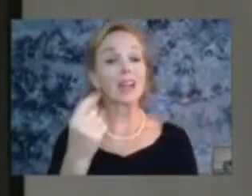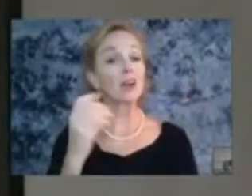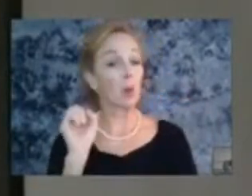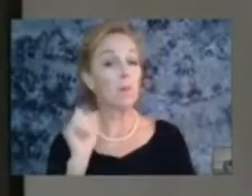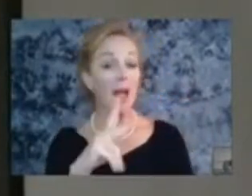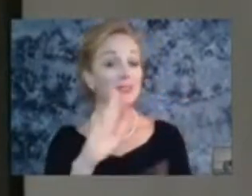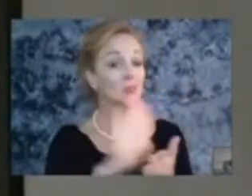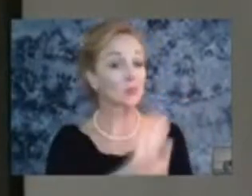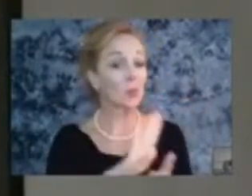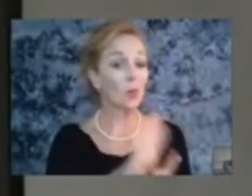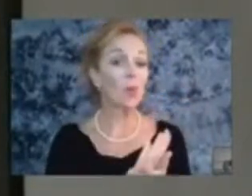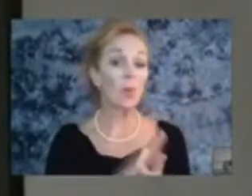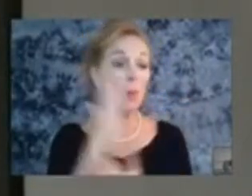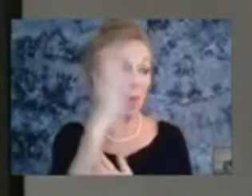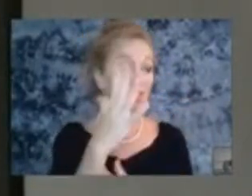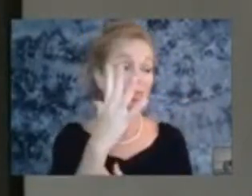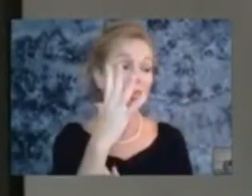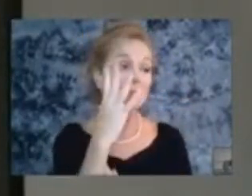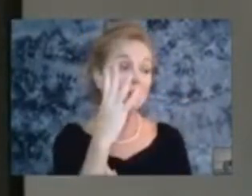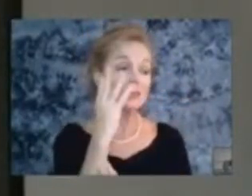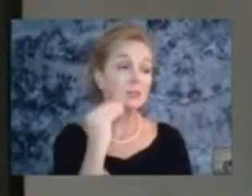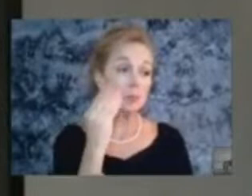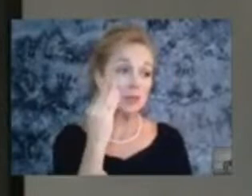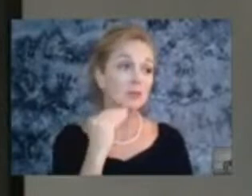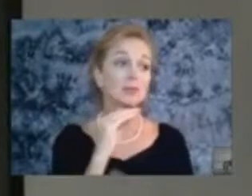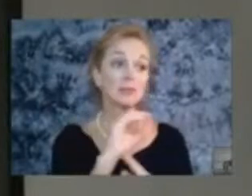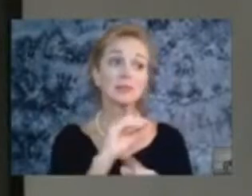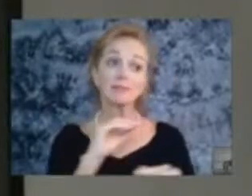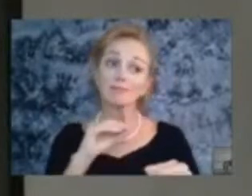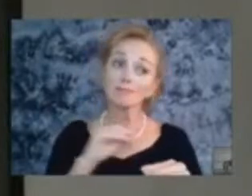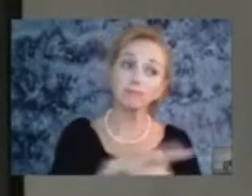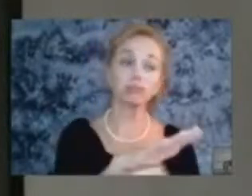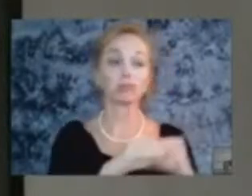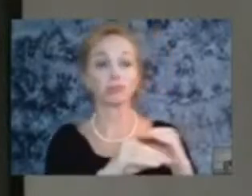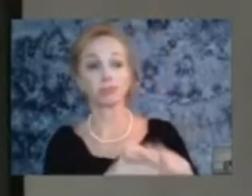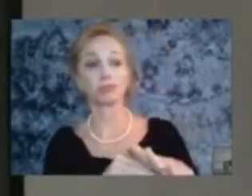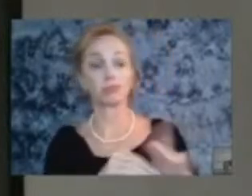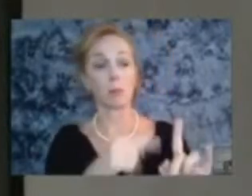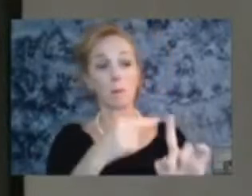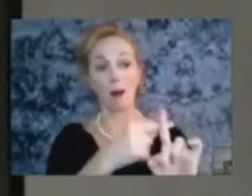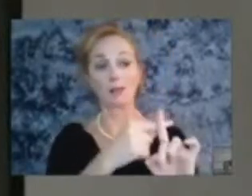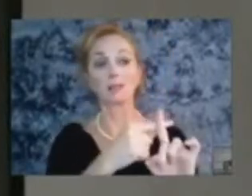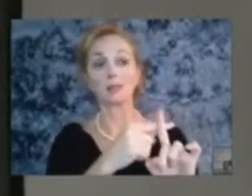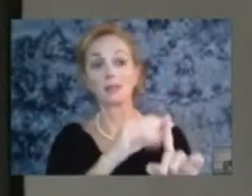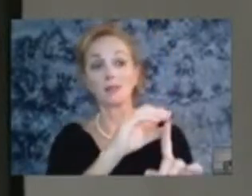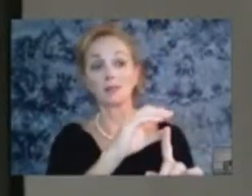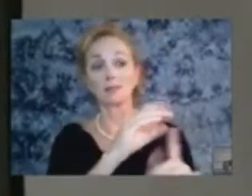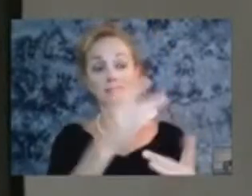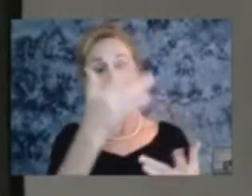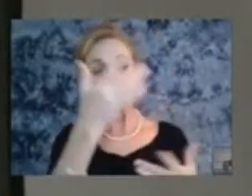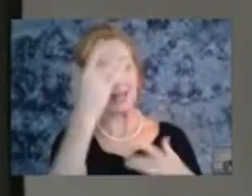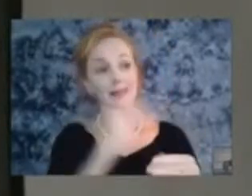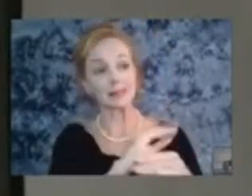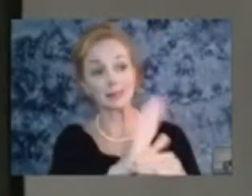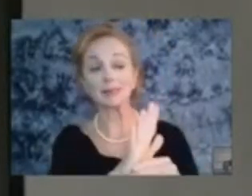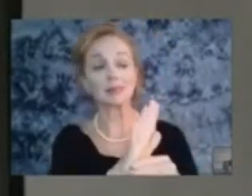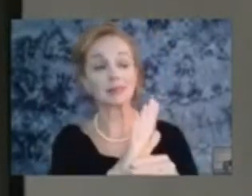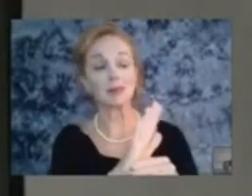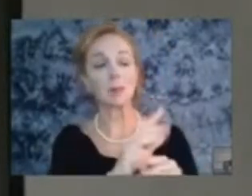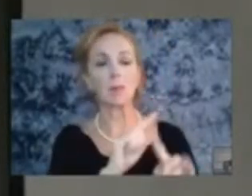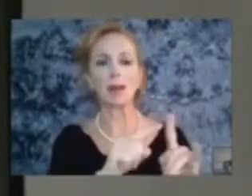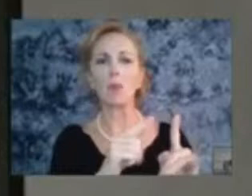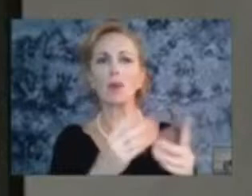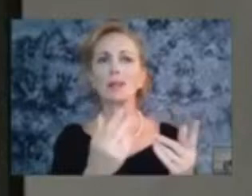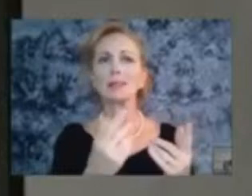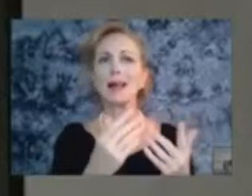have everything possibly that we can do to prevent stops and starts. But what